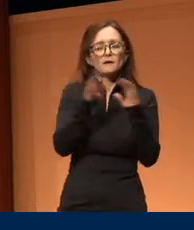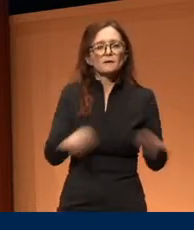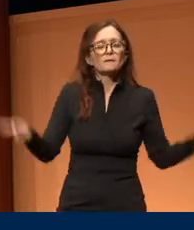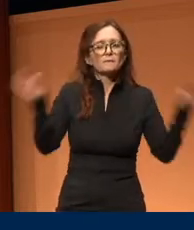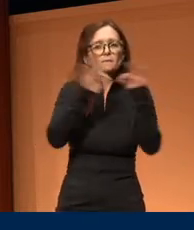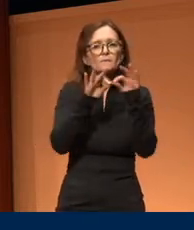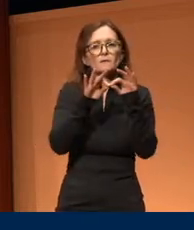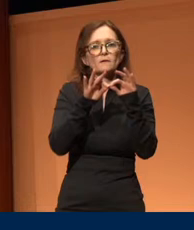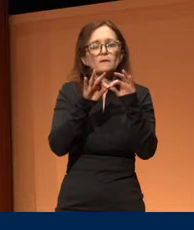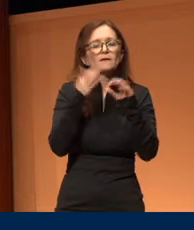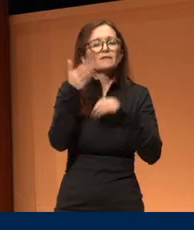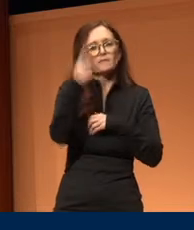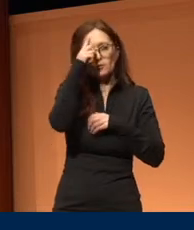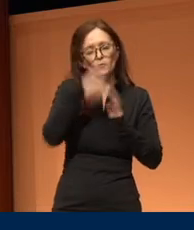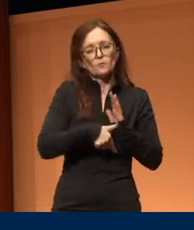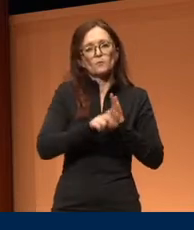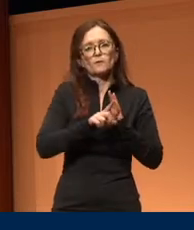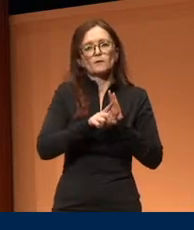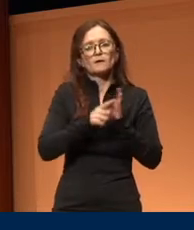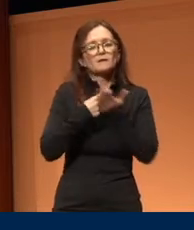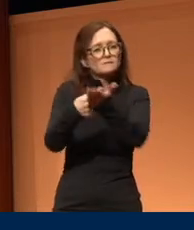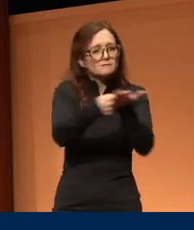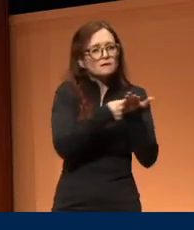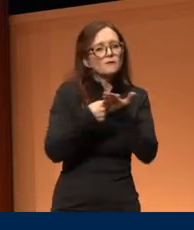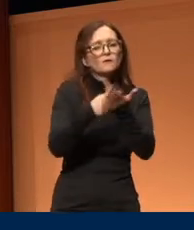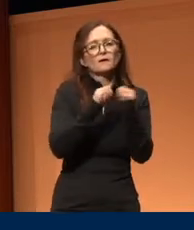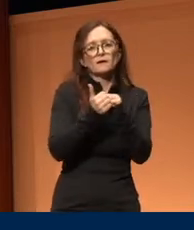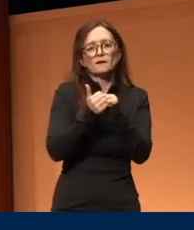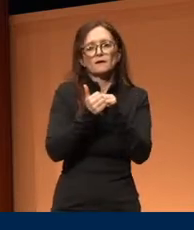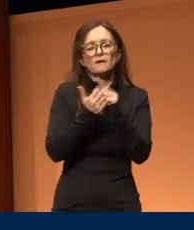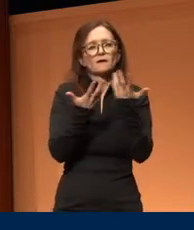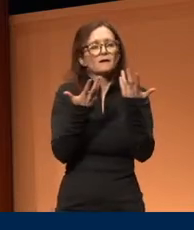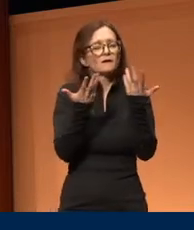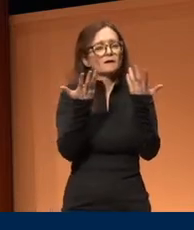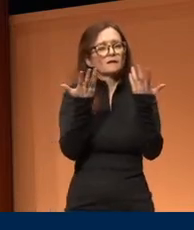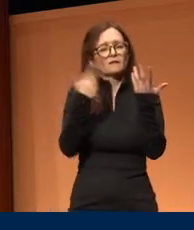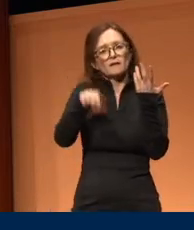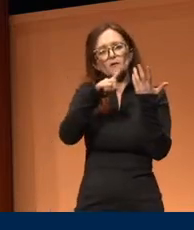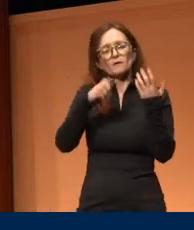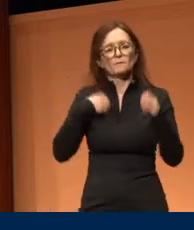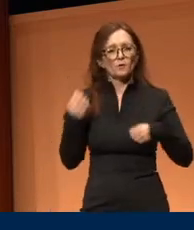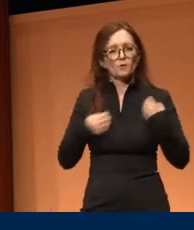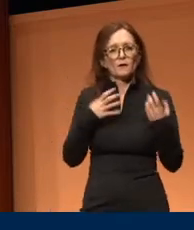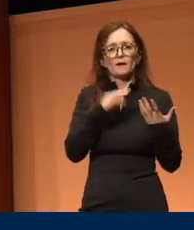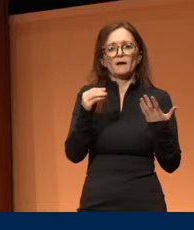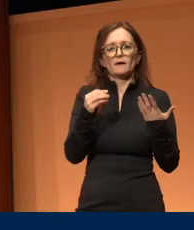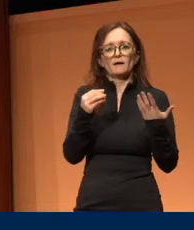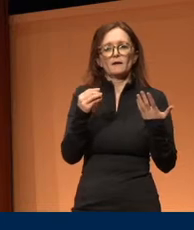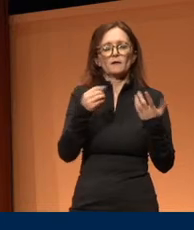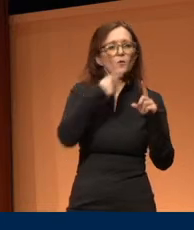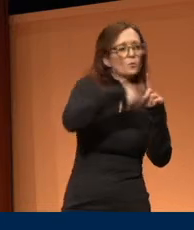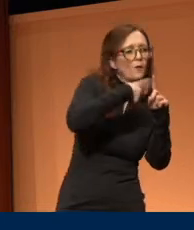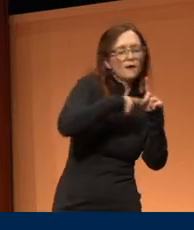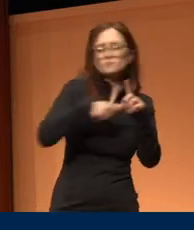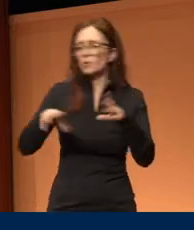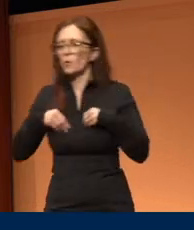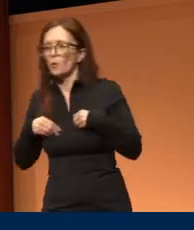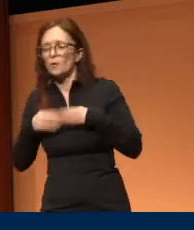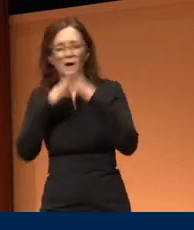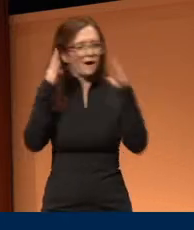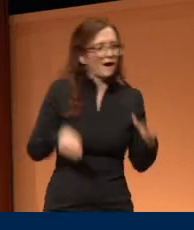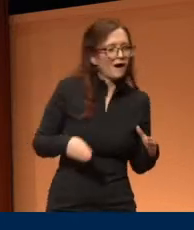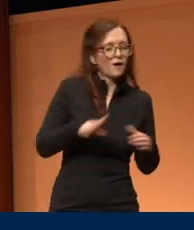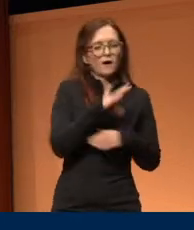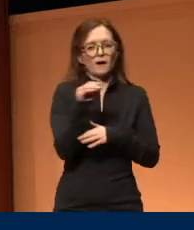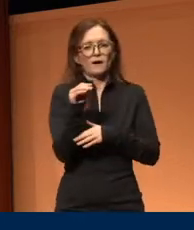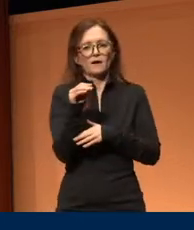were there for a while as they were discussing housing options and renters versus owners and